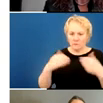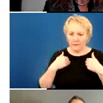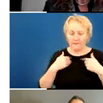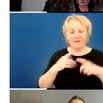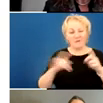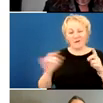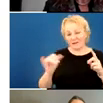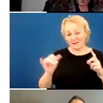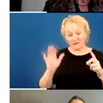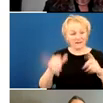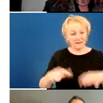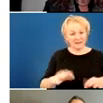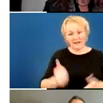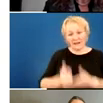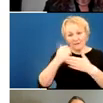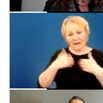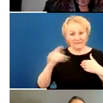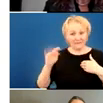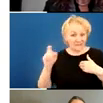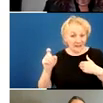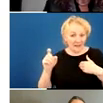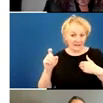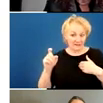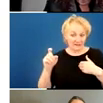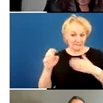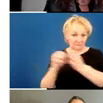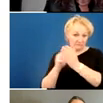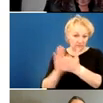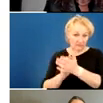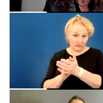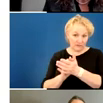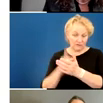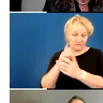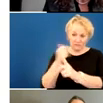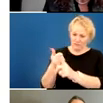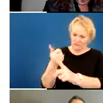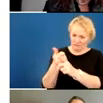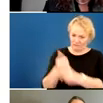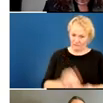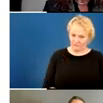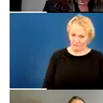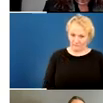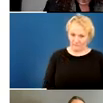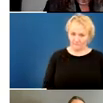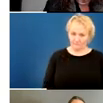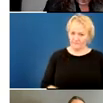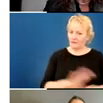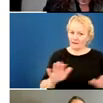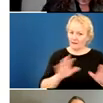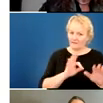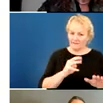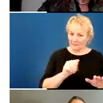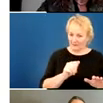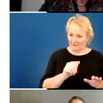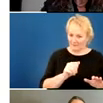also it's helpful to have your tax records for yourself, not FEMA related at all.